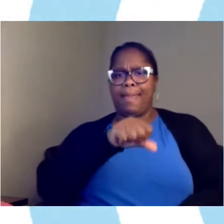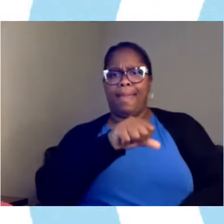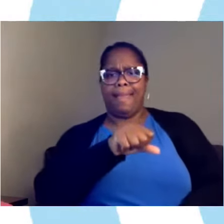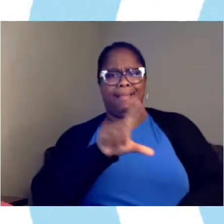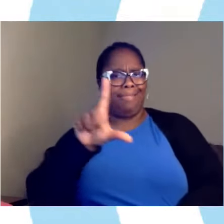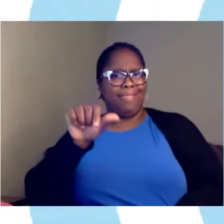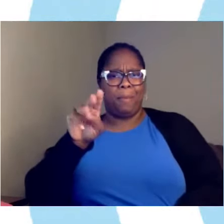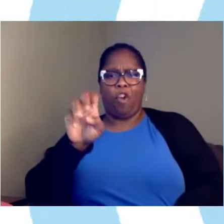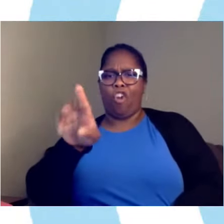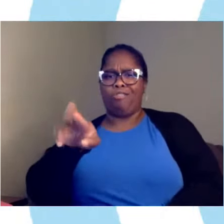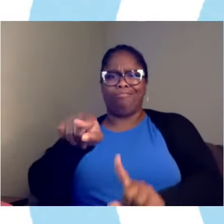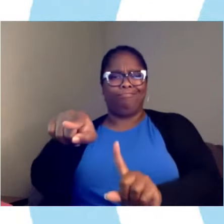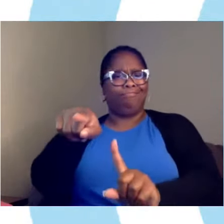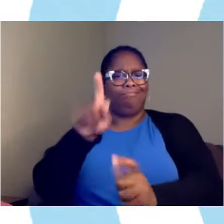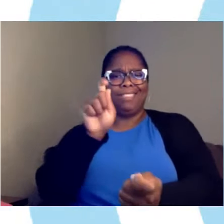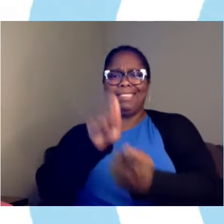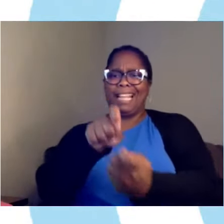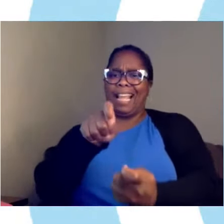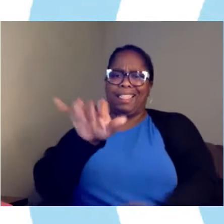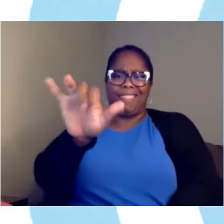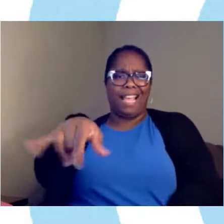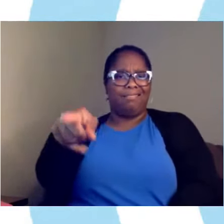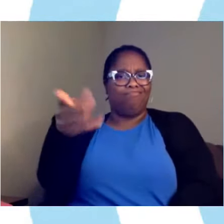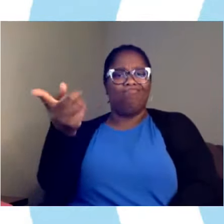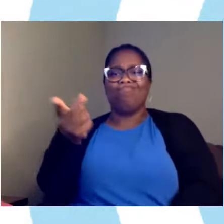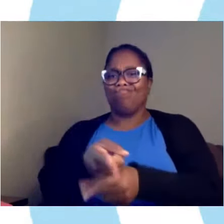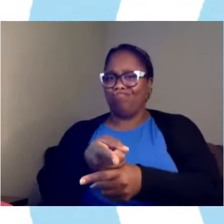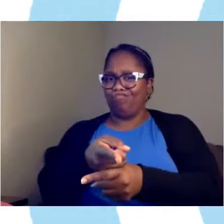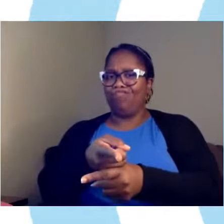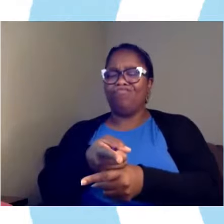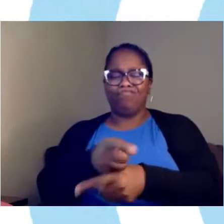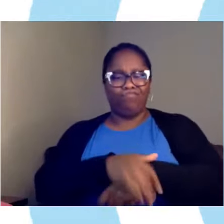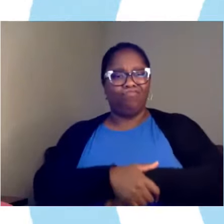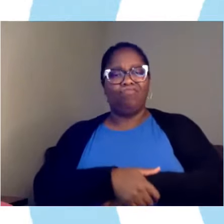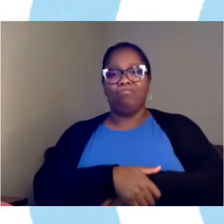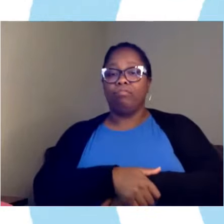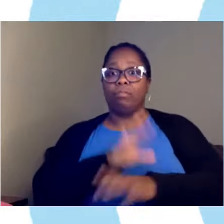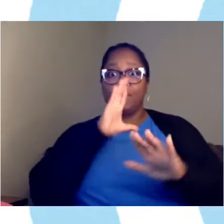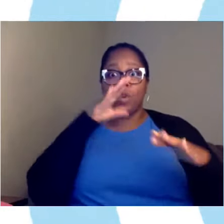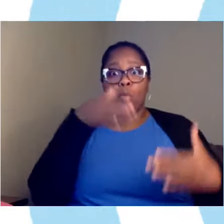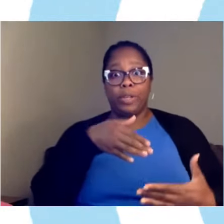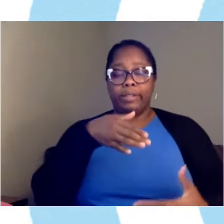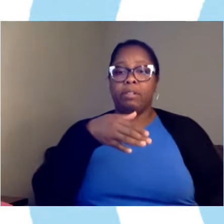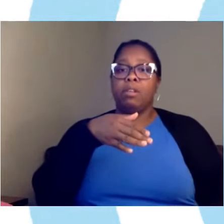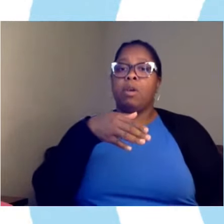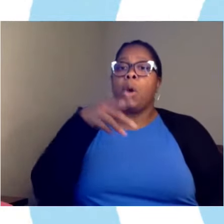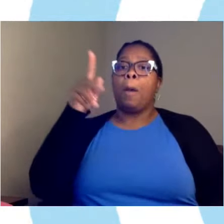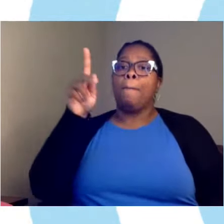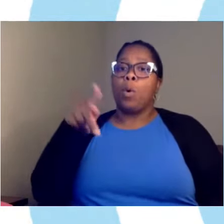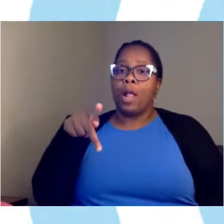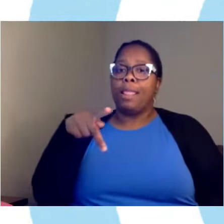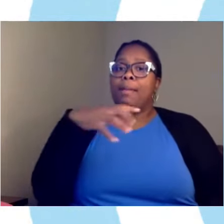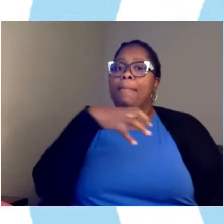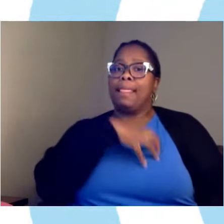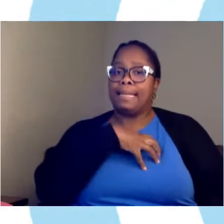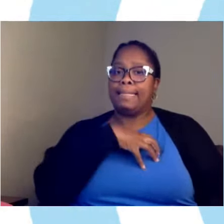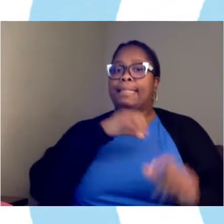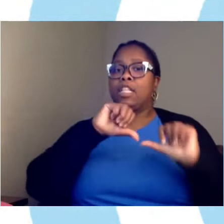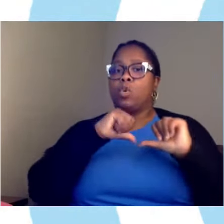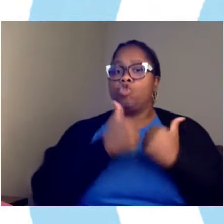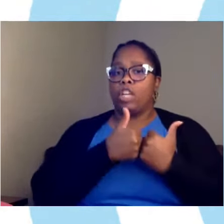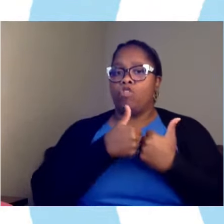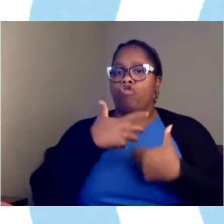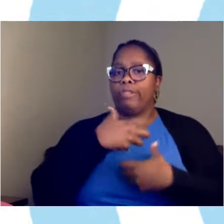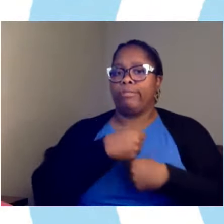right on the head. You have to focus on the Portland Police Association, and what they're going to